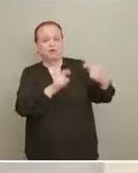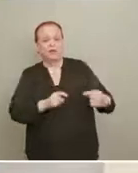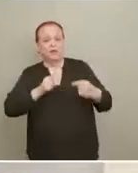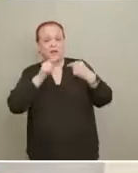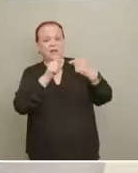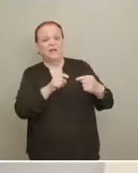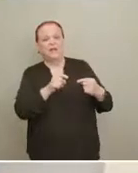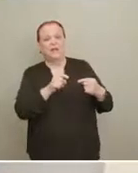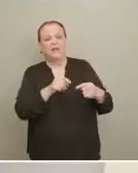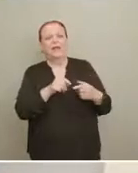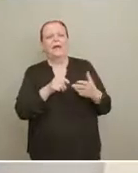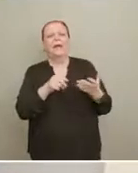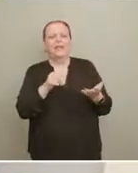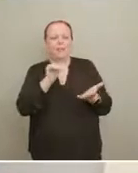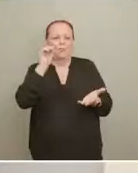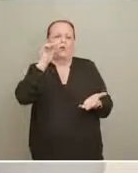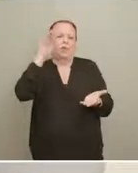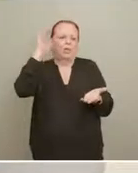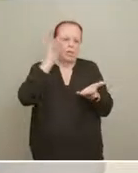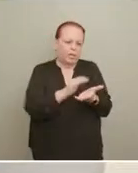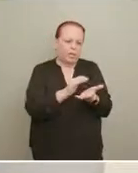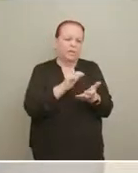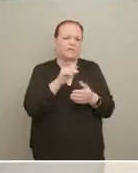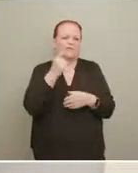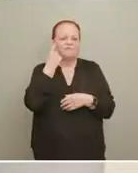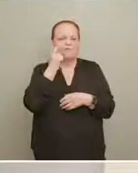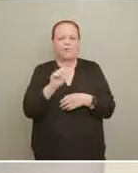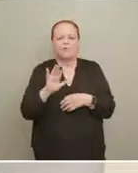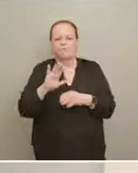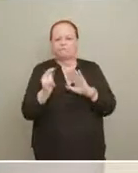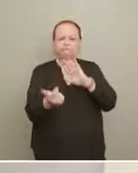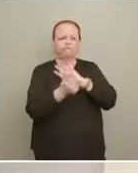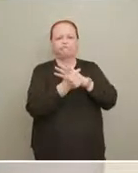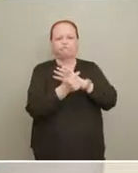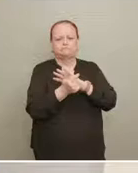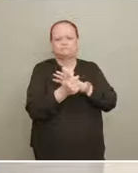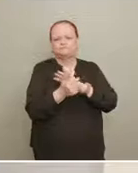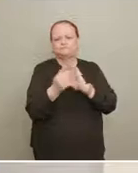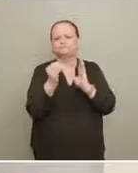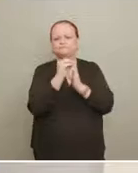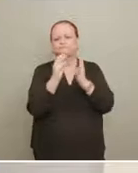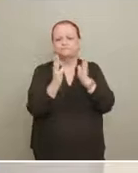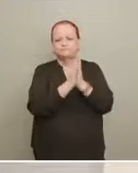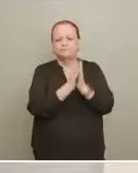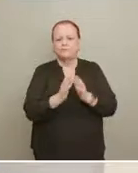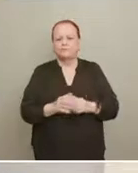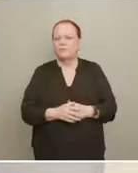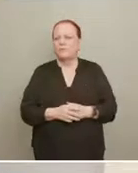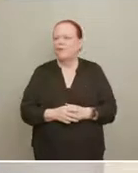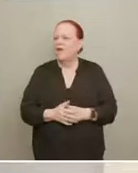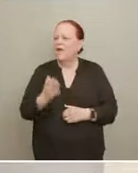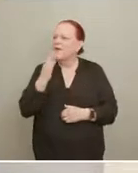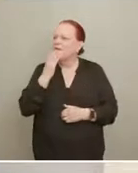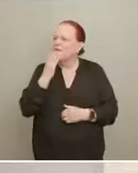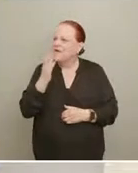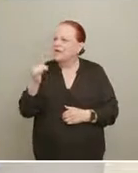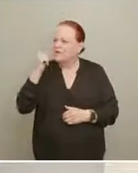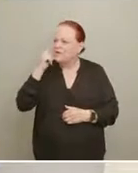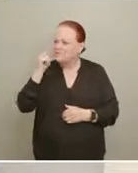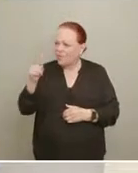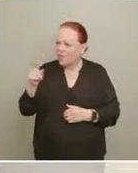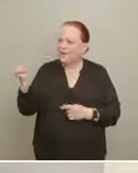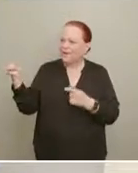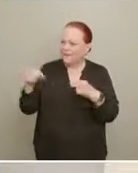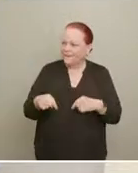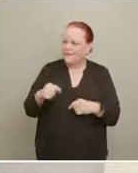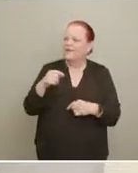decriminalize their addiction that they have. So that's Absolutely. Really helpful. Thank Absolutely. You. Well, thank you for that, and I hope you're enjoying your day off. So thank